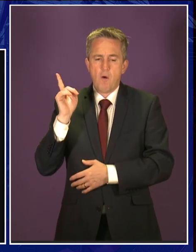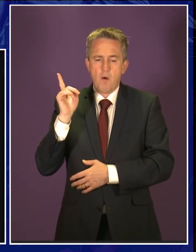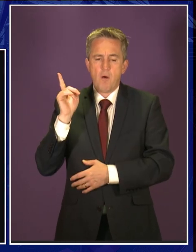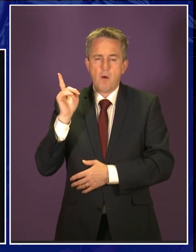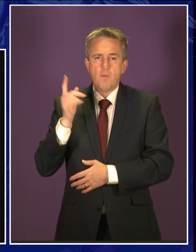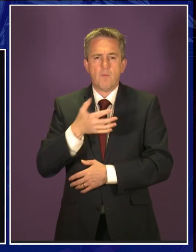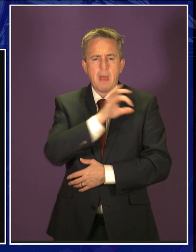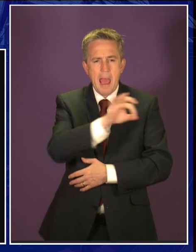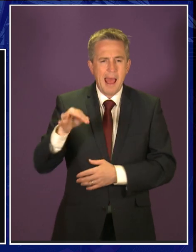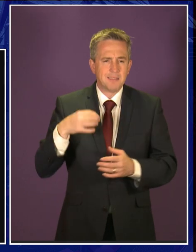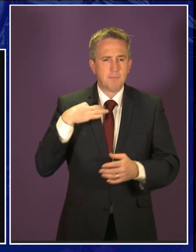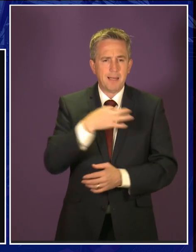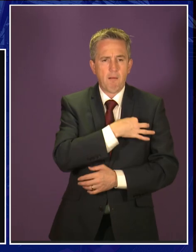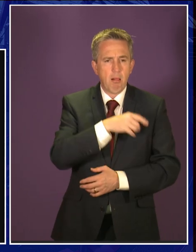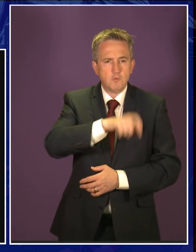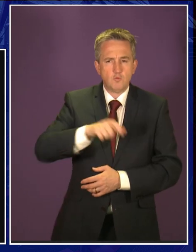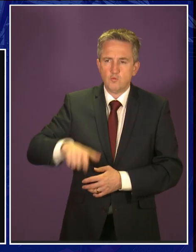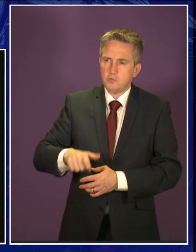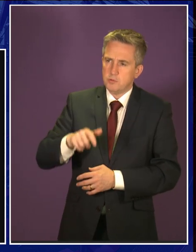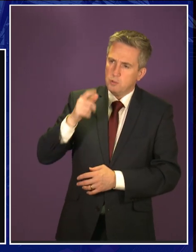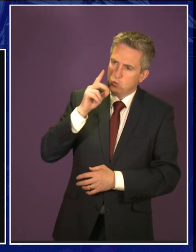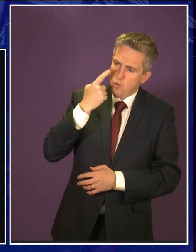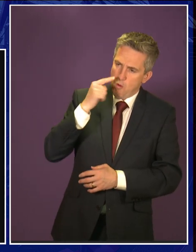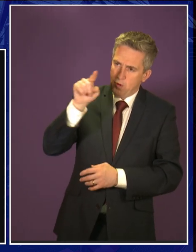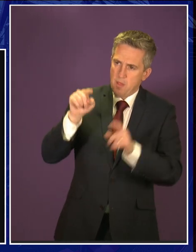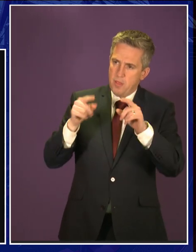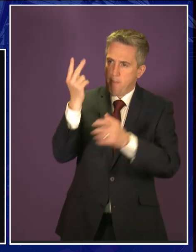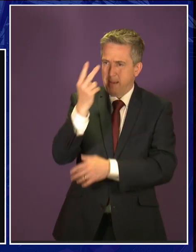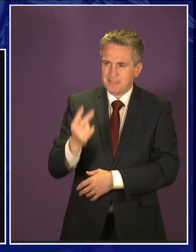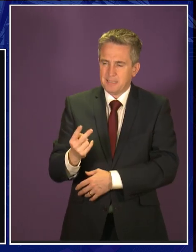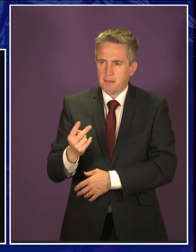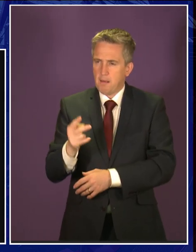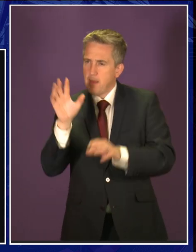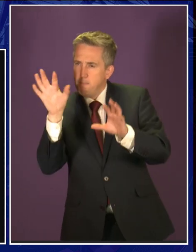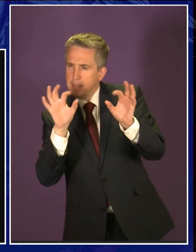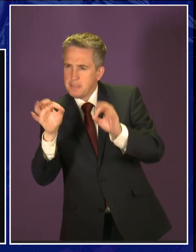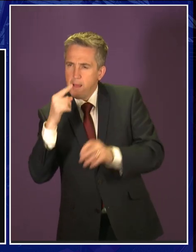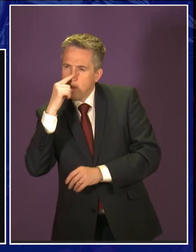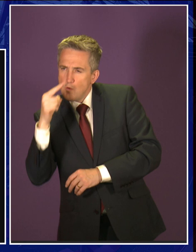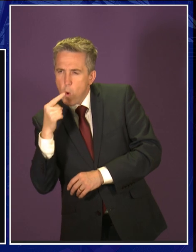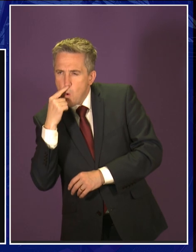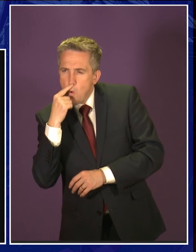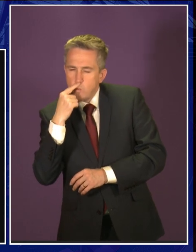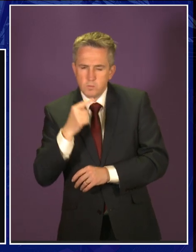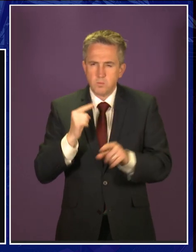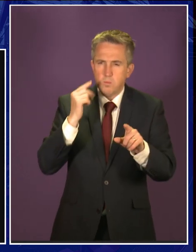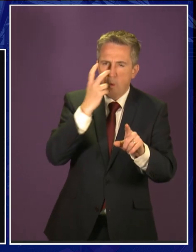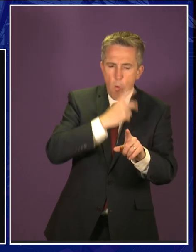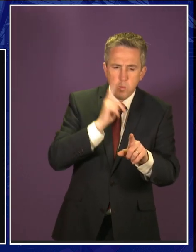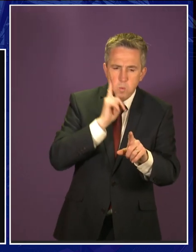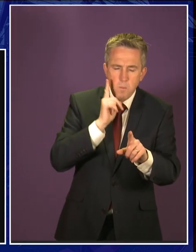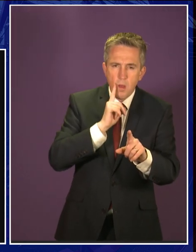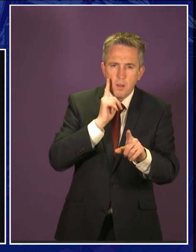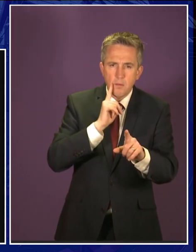they asked medical students to look at it, they identified little bits and pieces, funny nose, old woman,